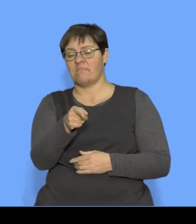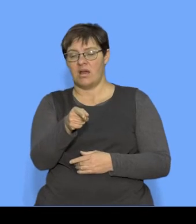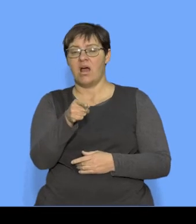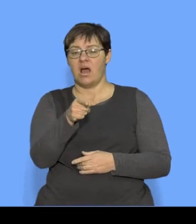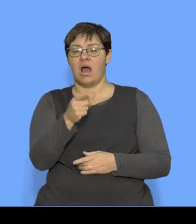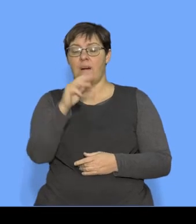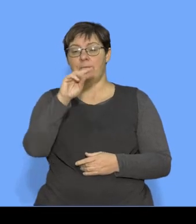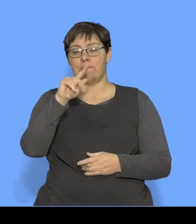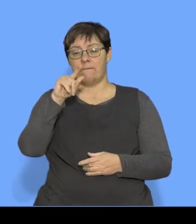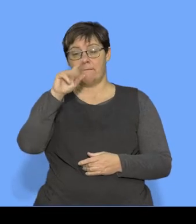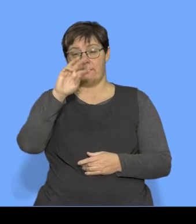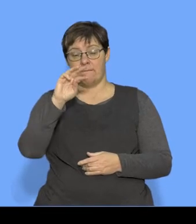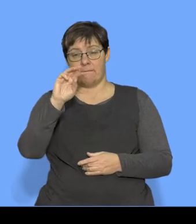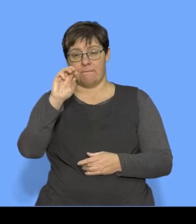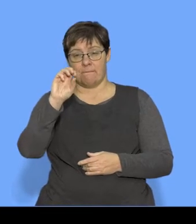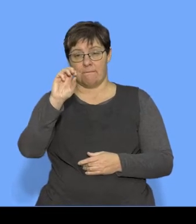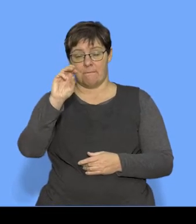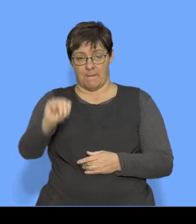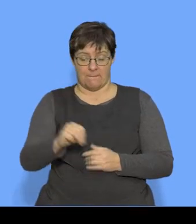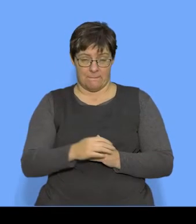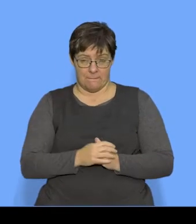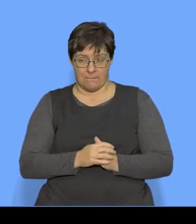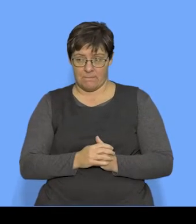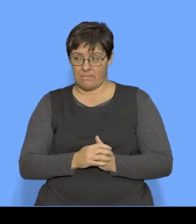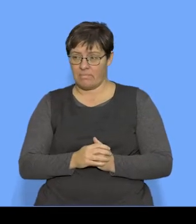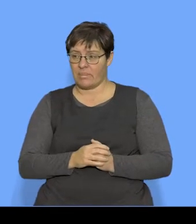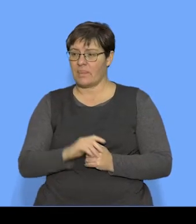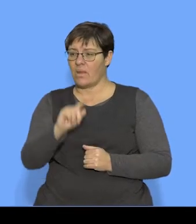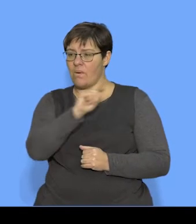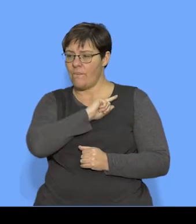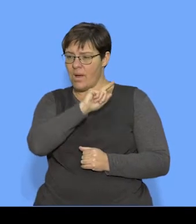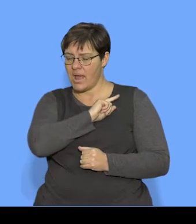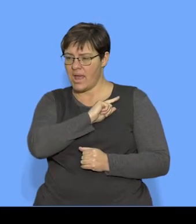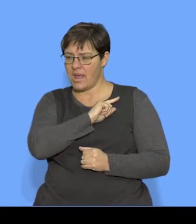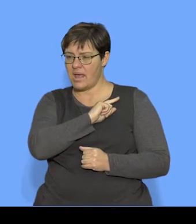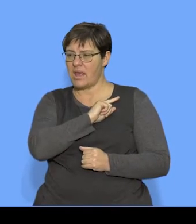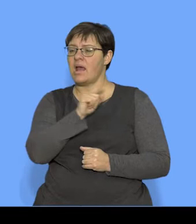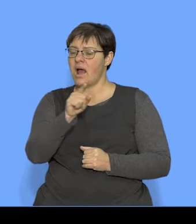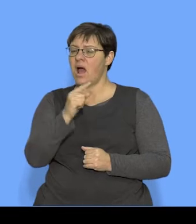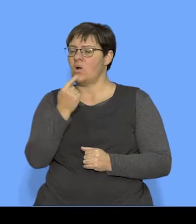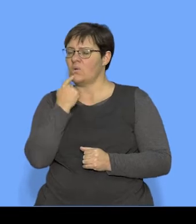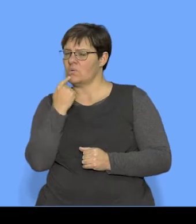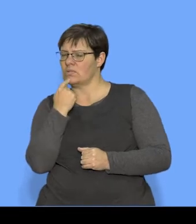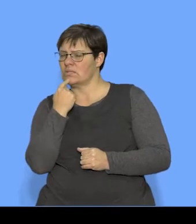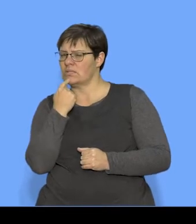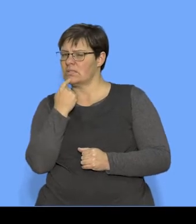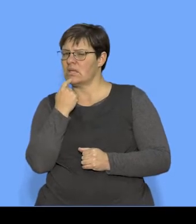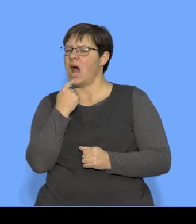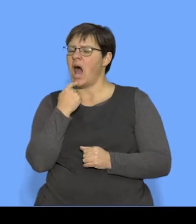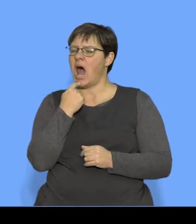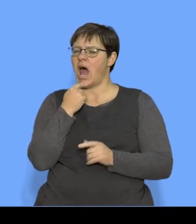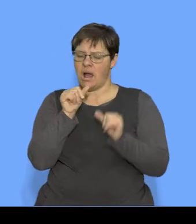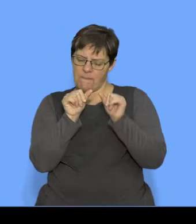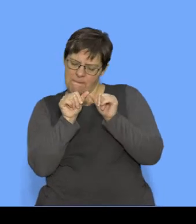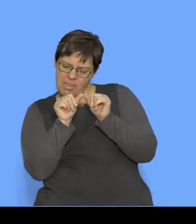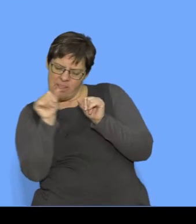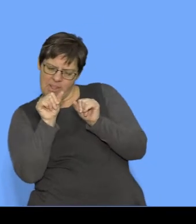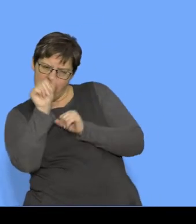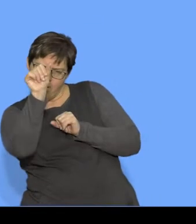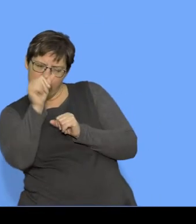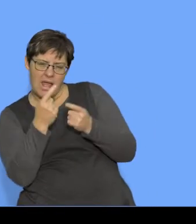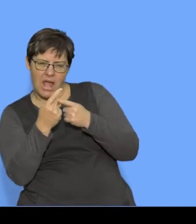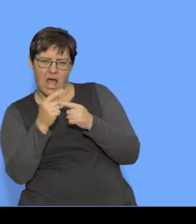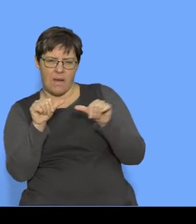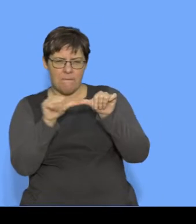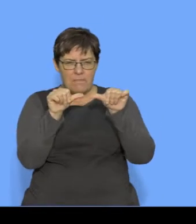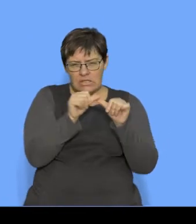that this is a parallelogram. Not by measuring anything, guys, because I know you are very creative. You'll start using a ruler to